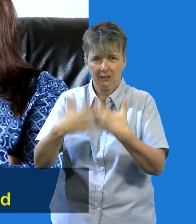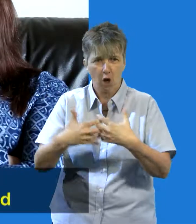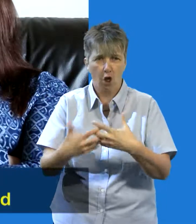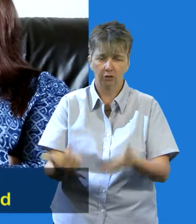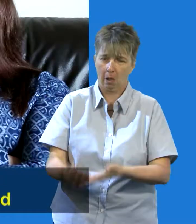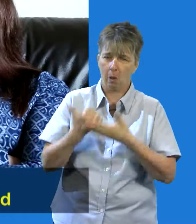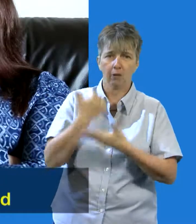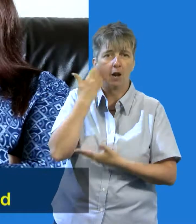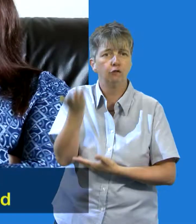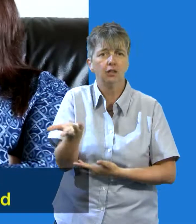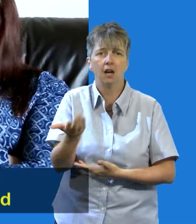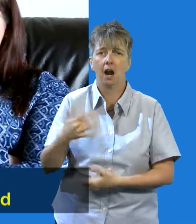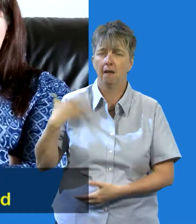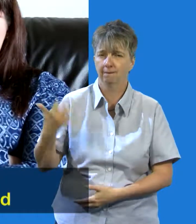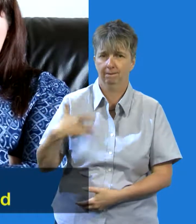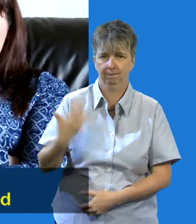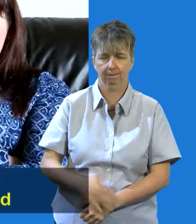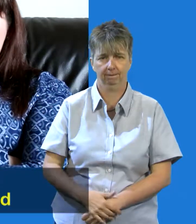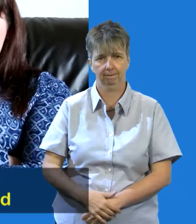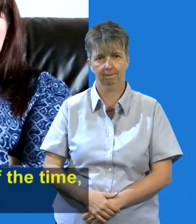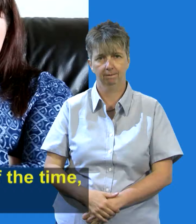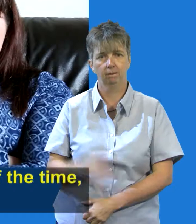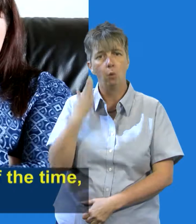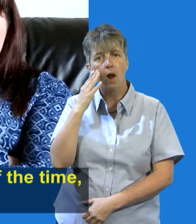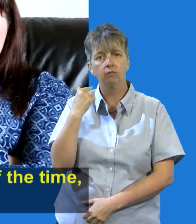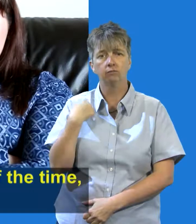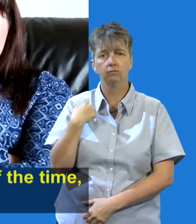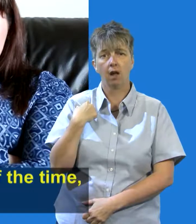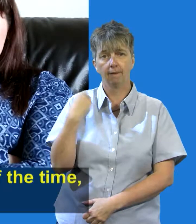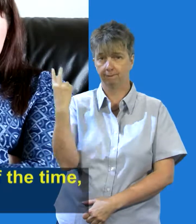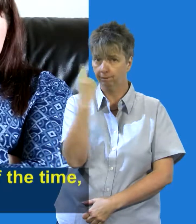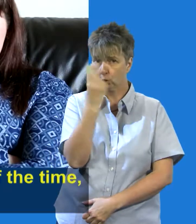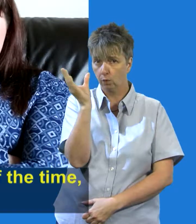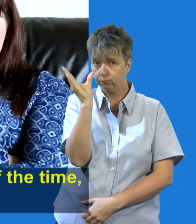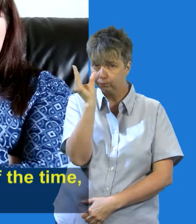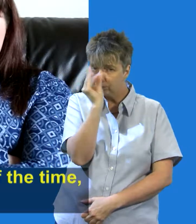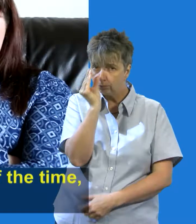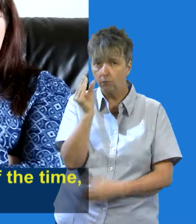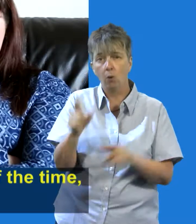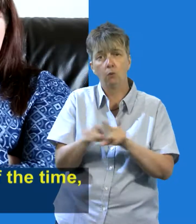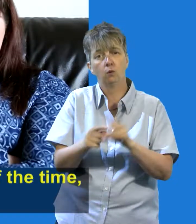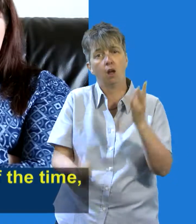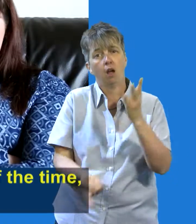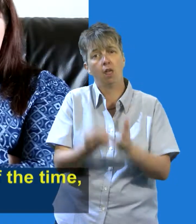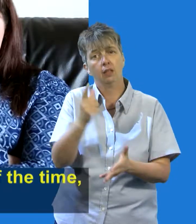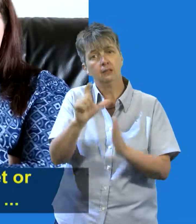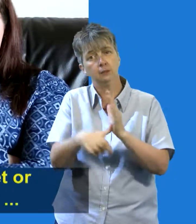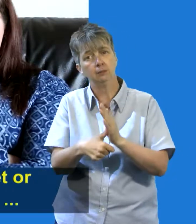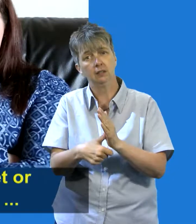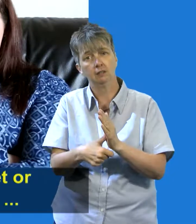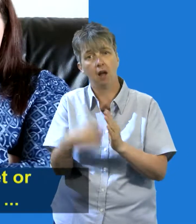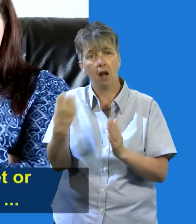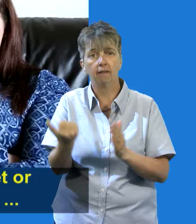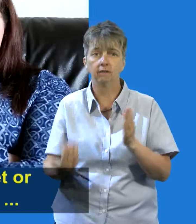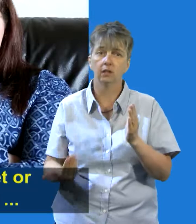how accessible stuff is and how successful your life is a lot of the time. Like someone's attitude towards you just in the